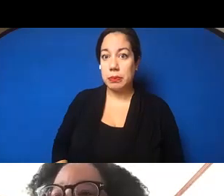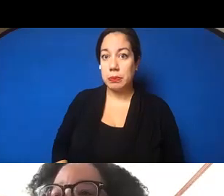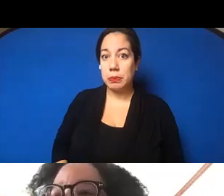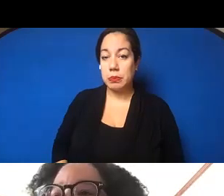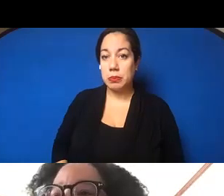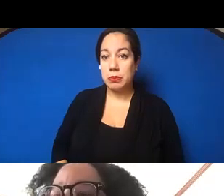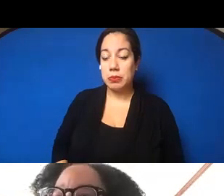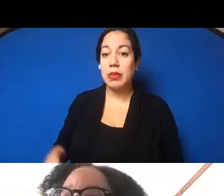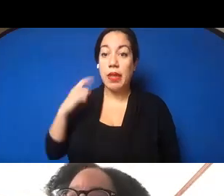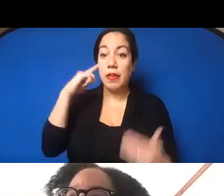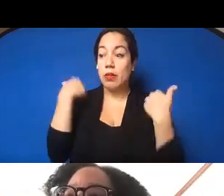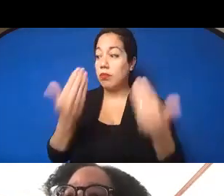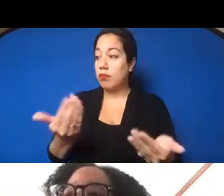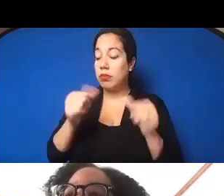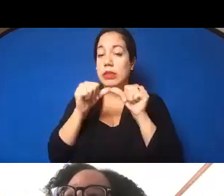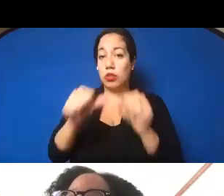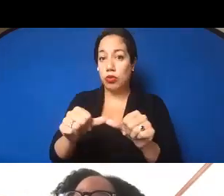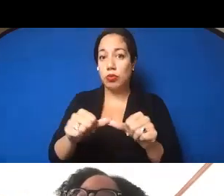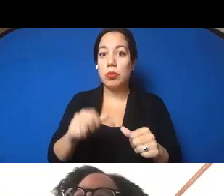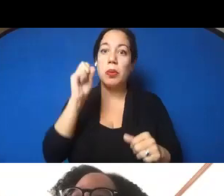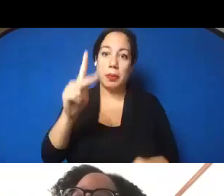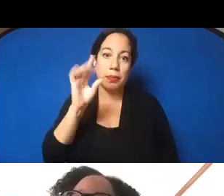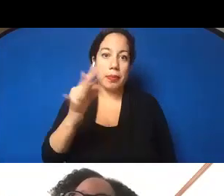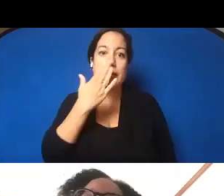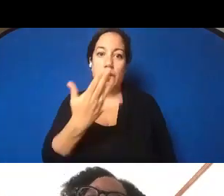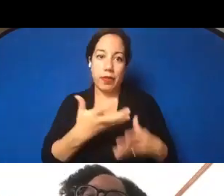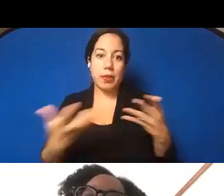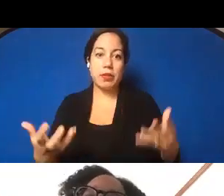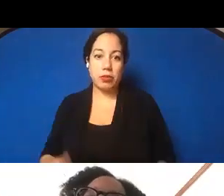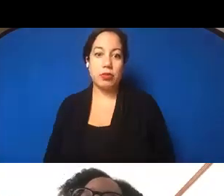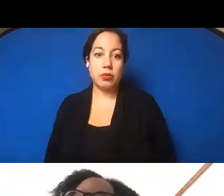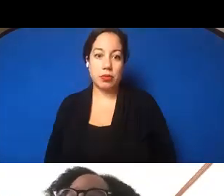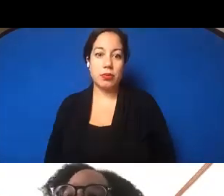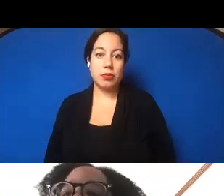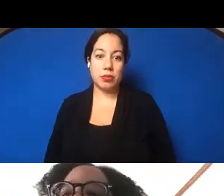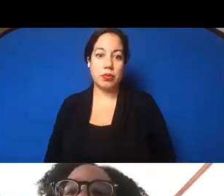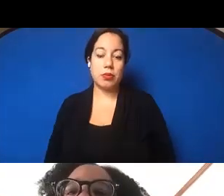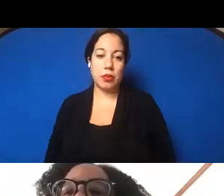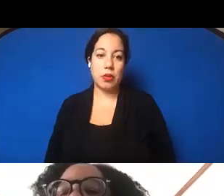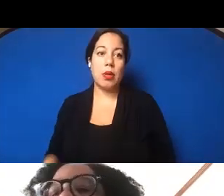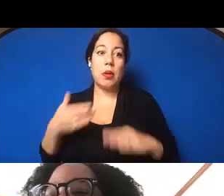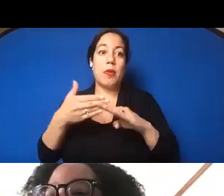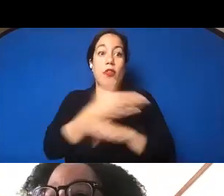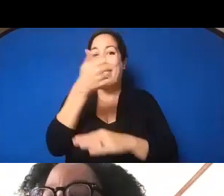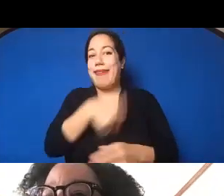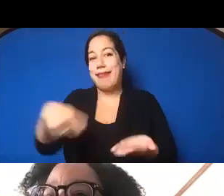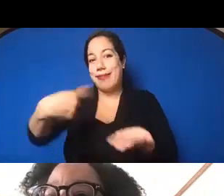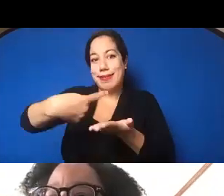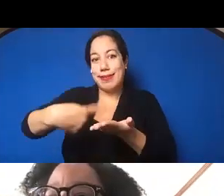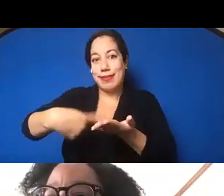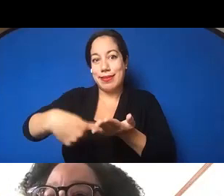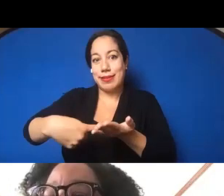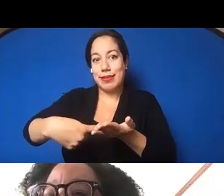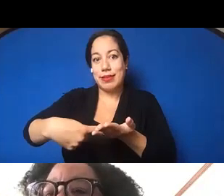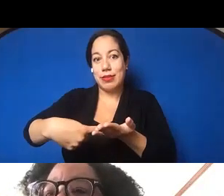I think you should continue. Thank you. Okay, thank you very much. Prior to any discussion about discussing